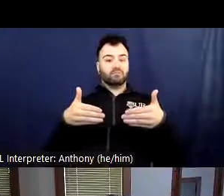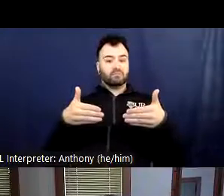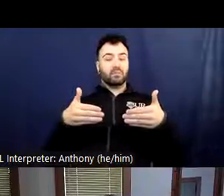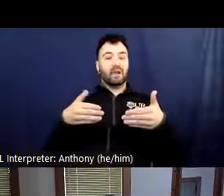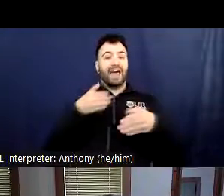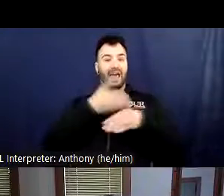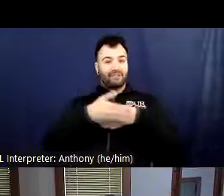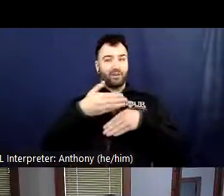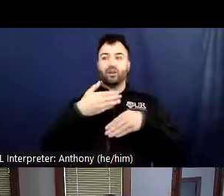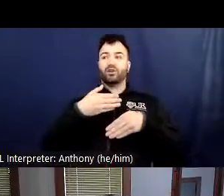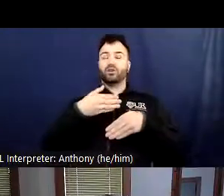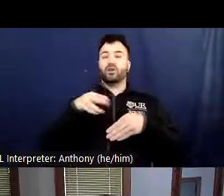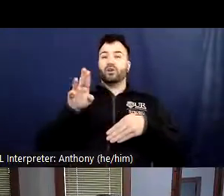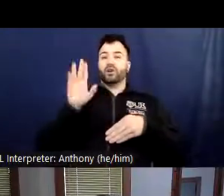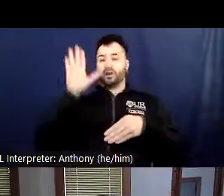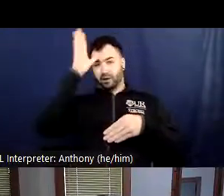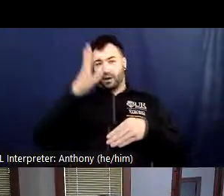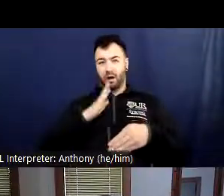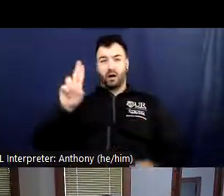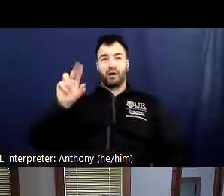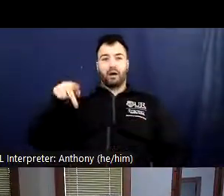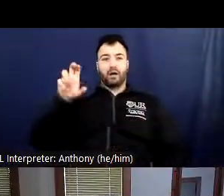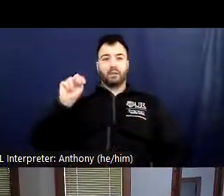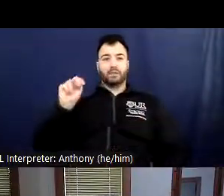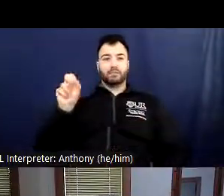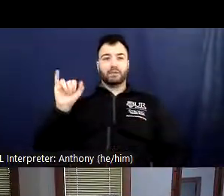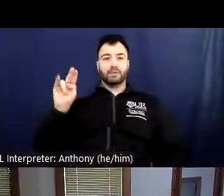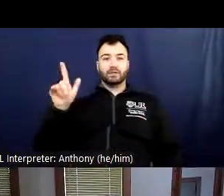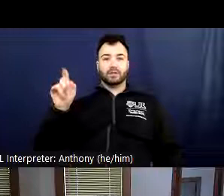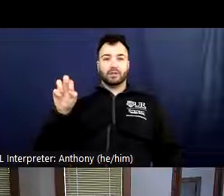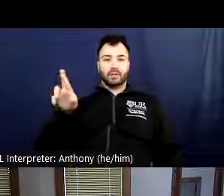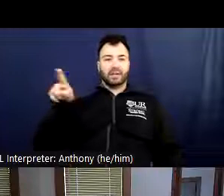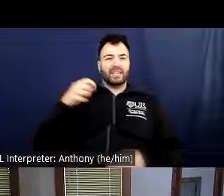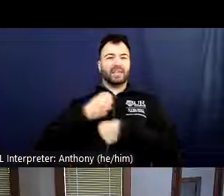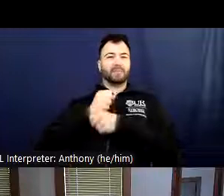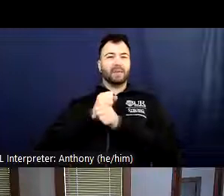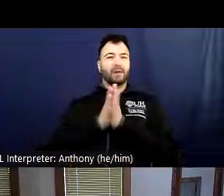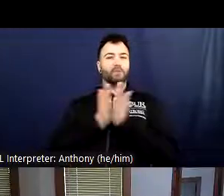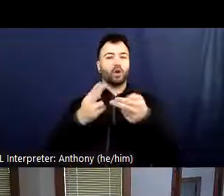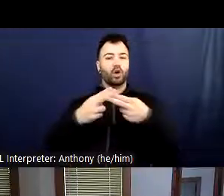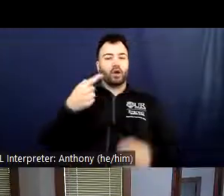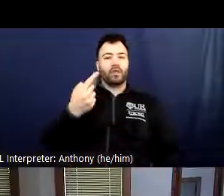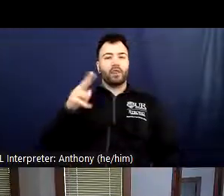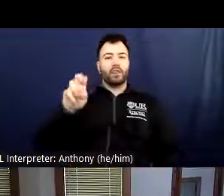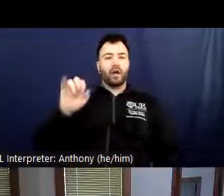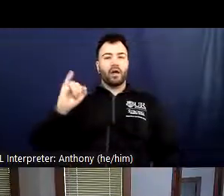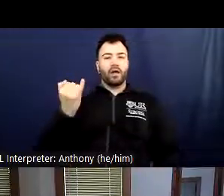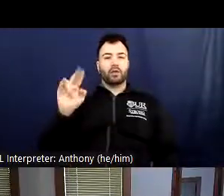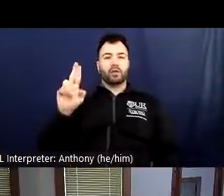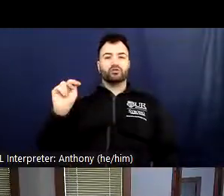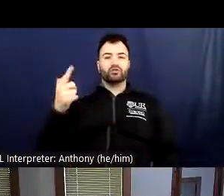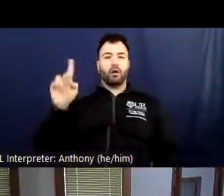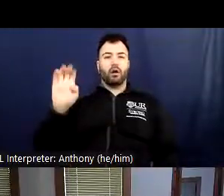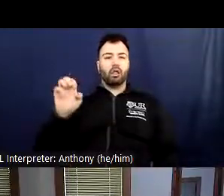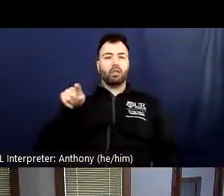you might remember, called The Jungle, about the horrors of the meatpacking industry, they set up the Pure Food and Drug